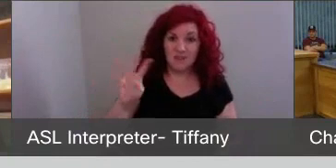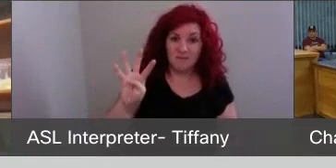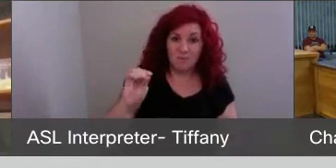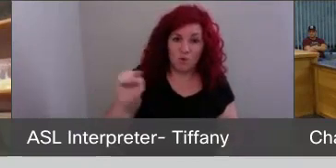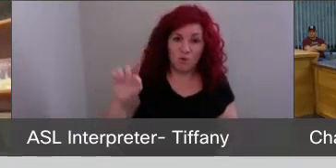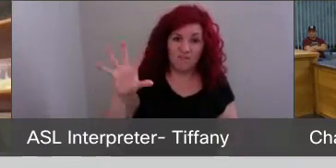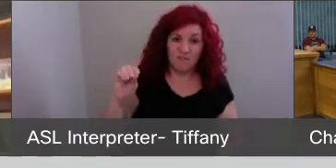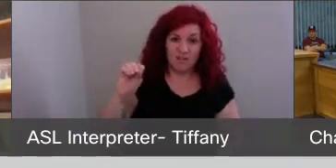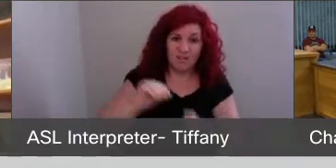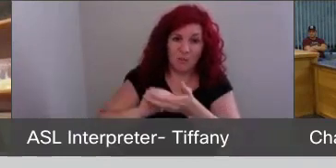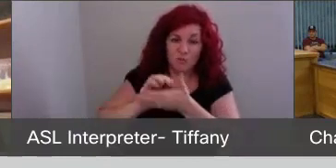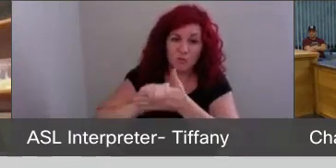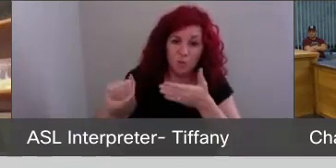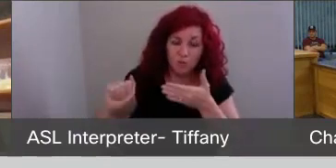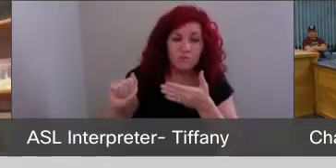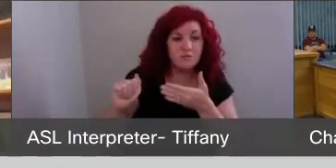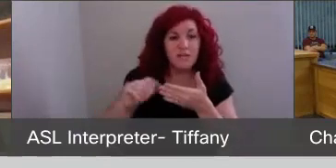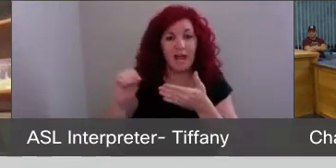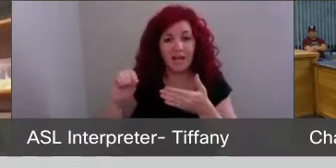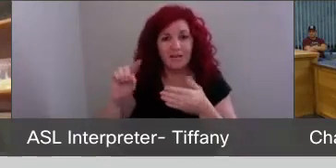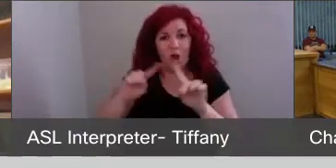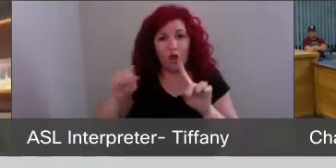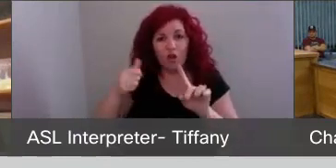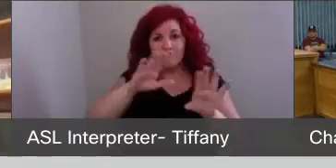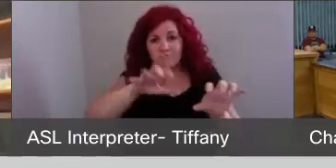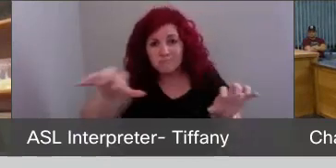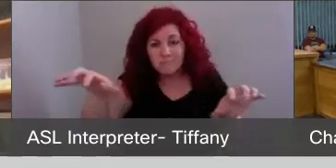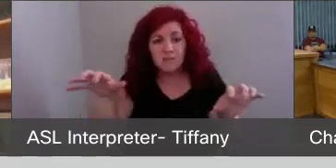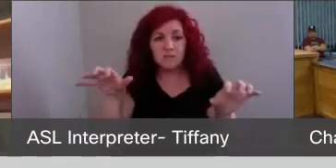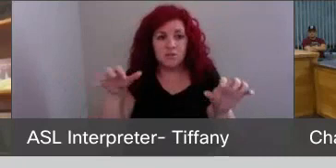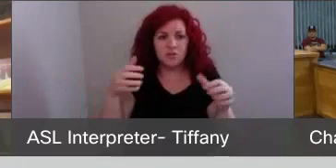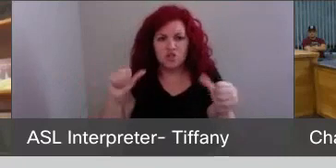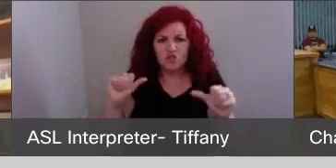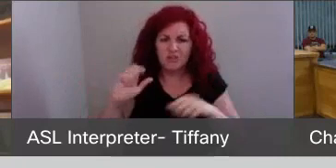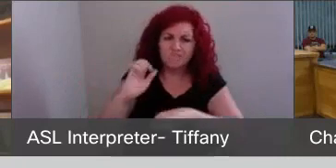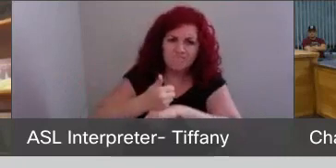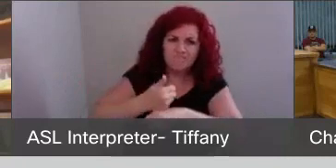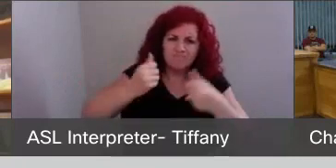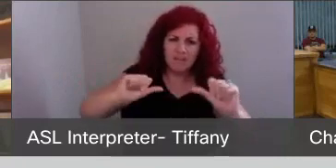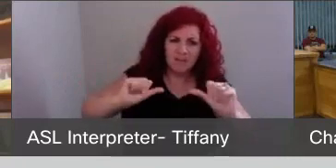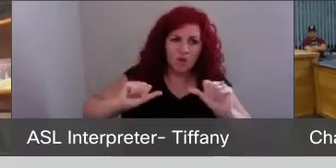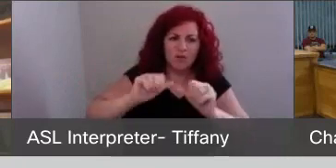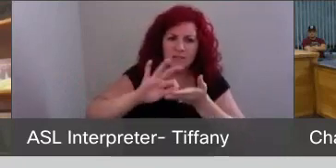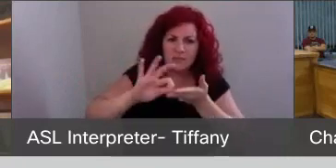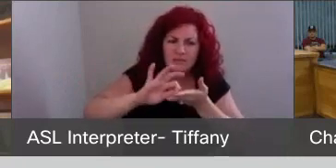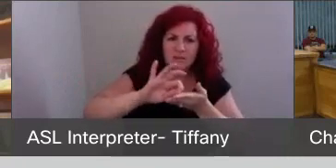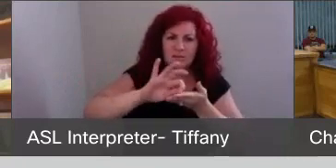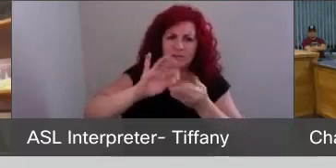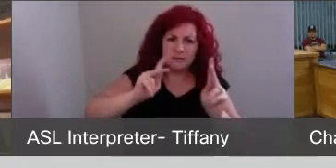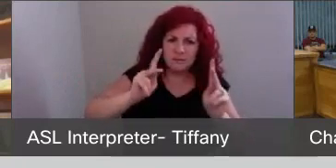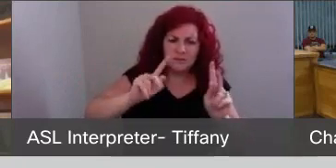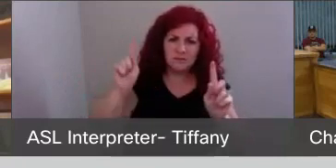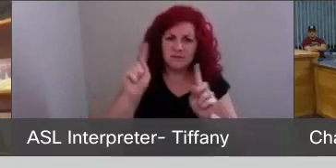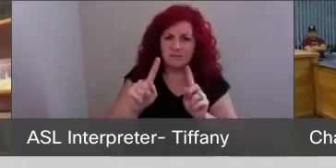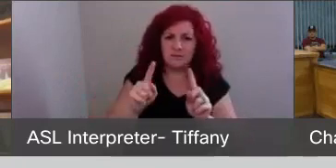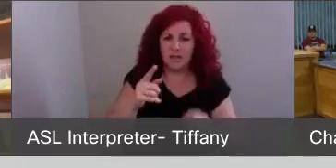$40,000-$50,000 along with the different municipalities in trying to augment the efforts of the census, I lament the fact